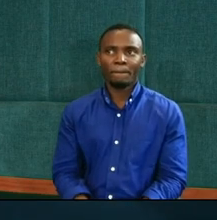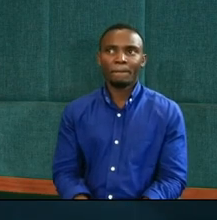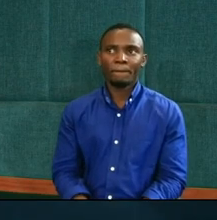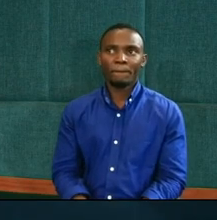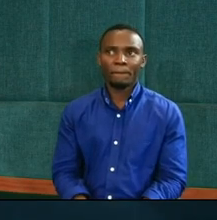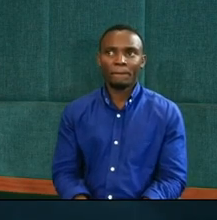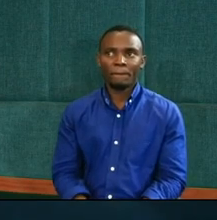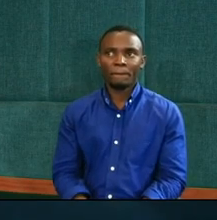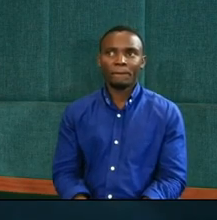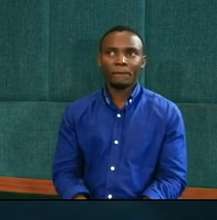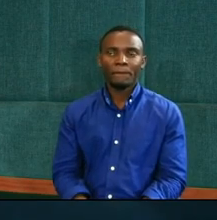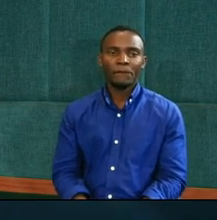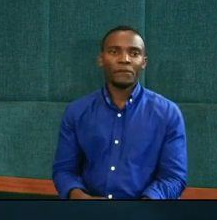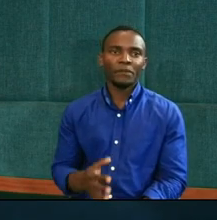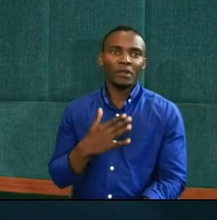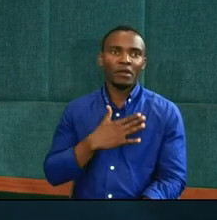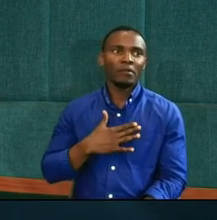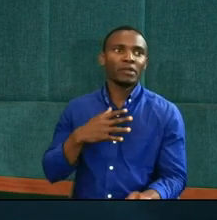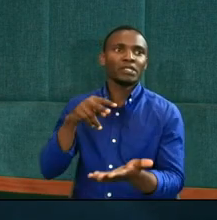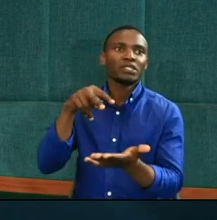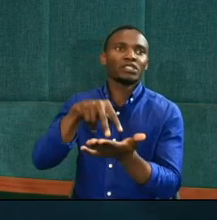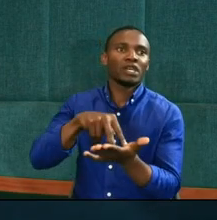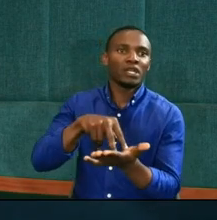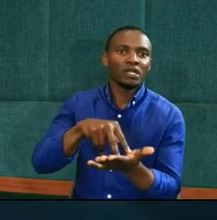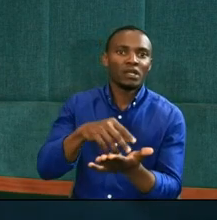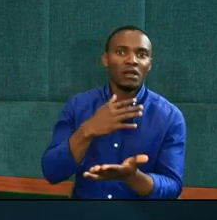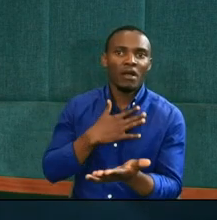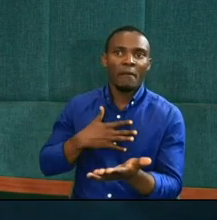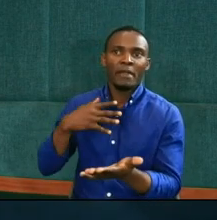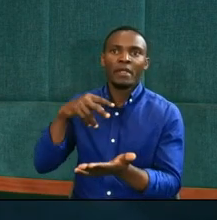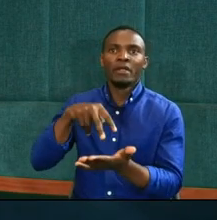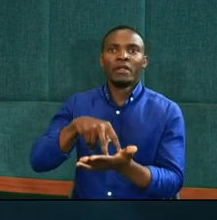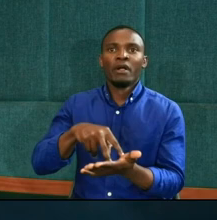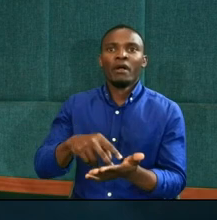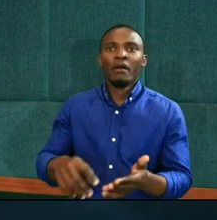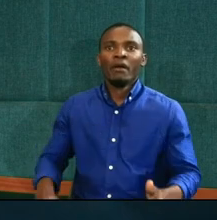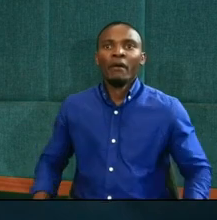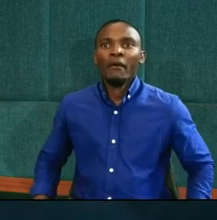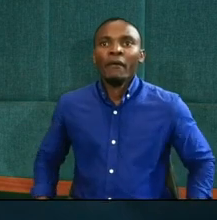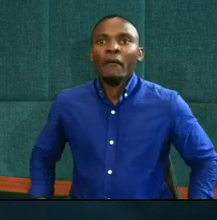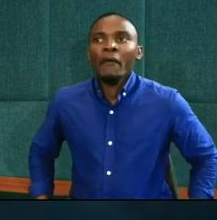invite this congregation to stand with me. Can I ask you to stand with me?